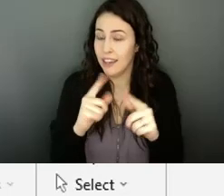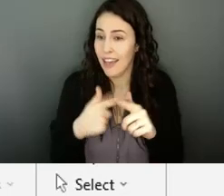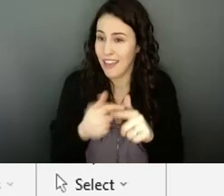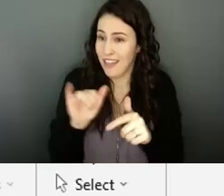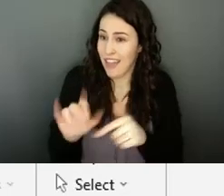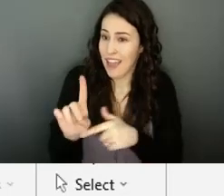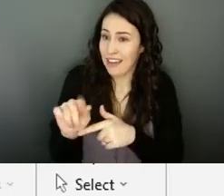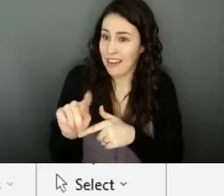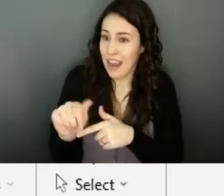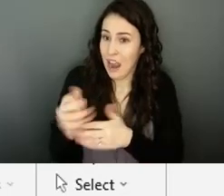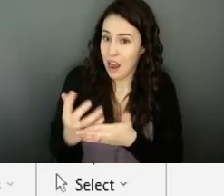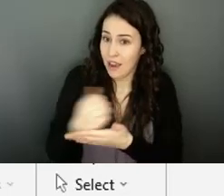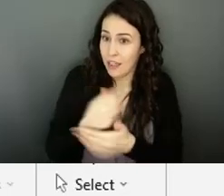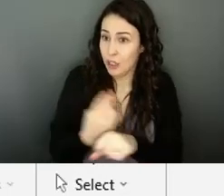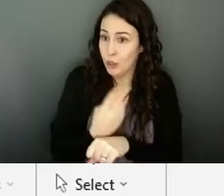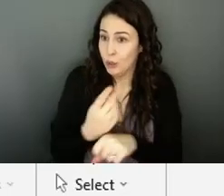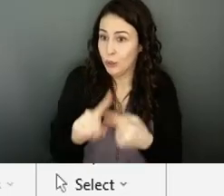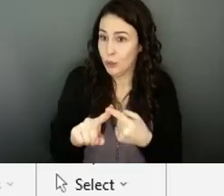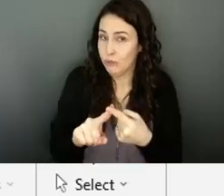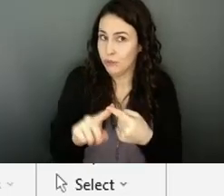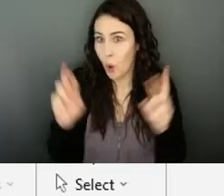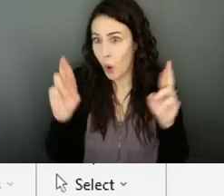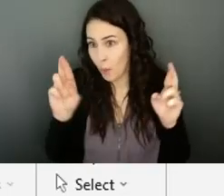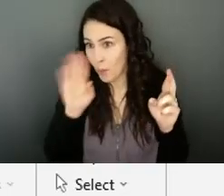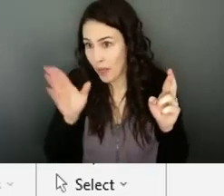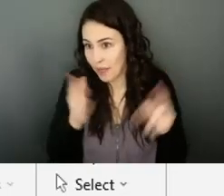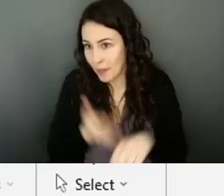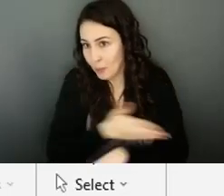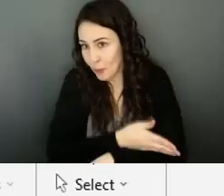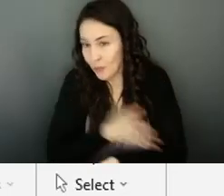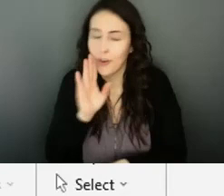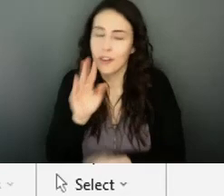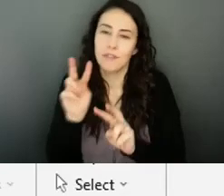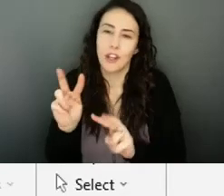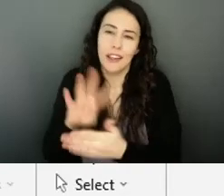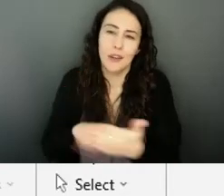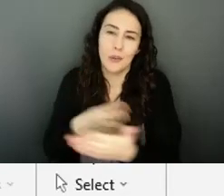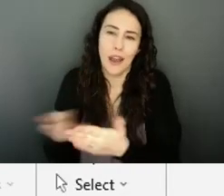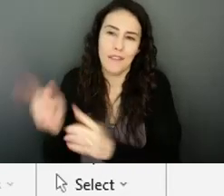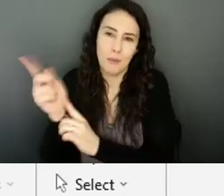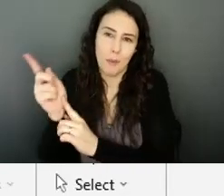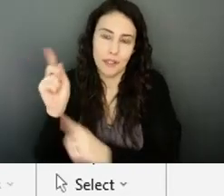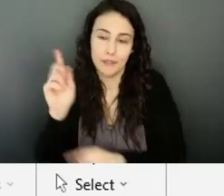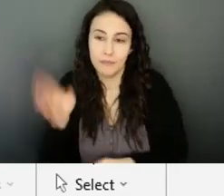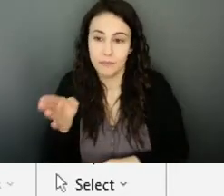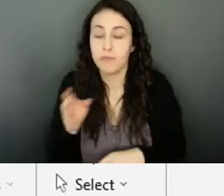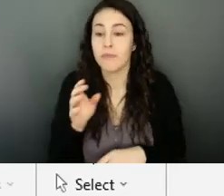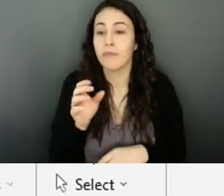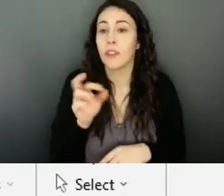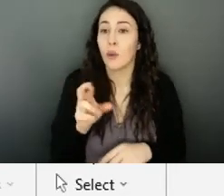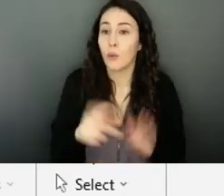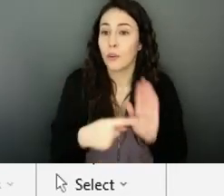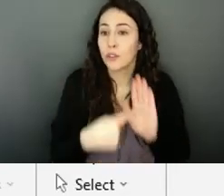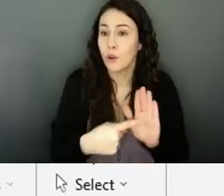improve. I hope we'll improve. We'll take a look at a graph in a minute, or demonstrate the effectiveness of the